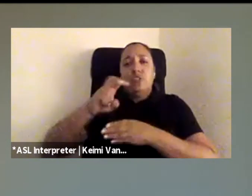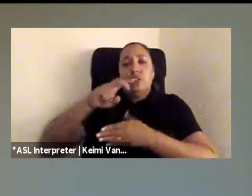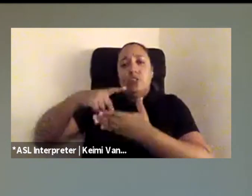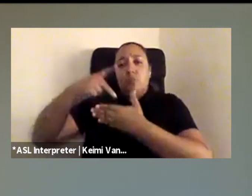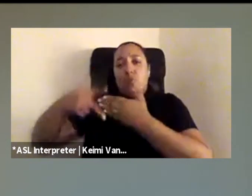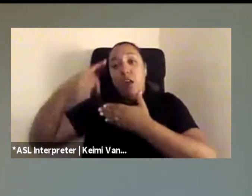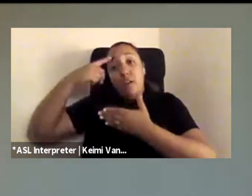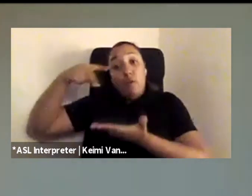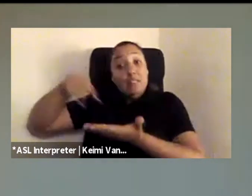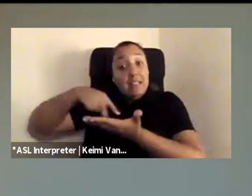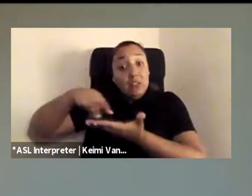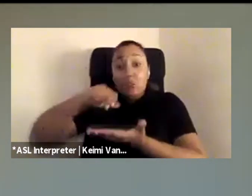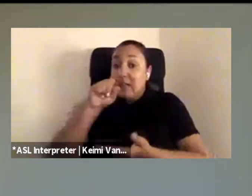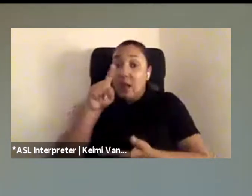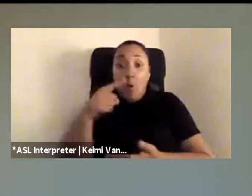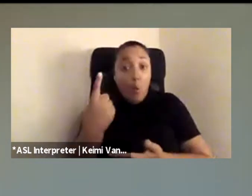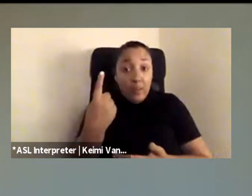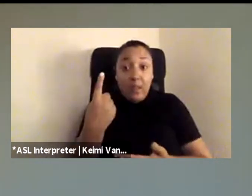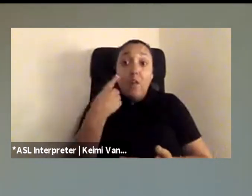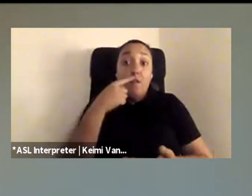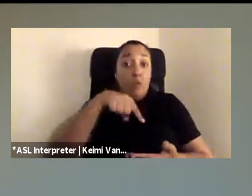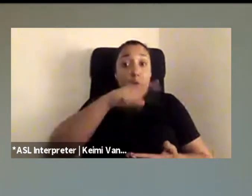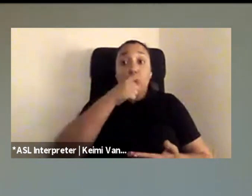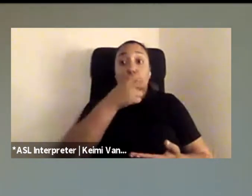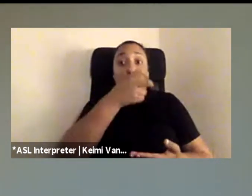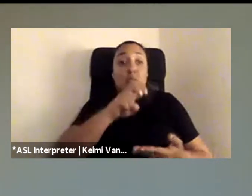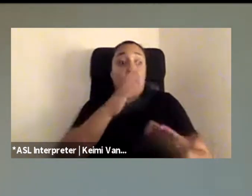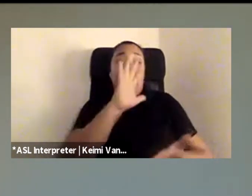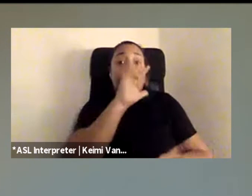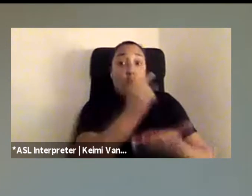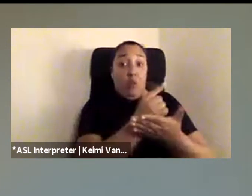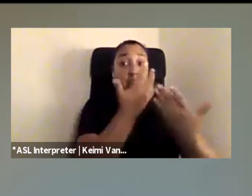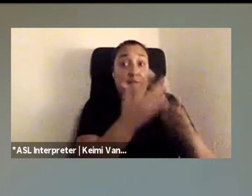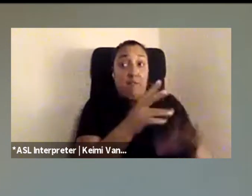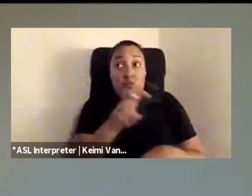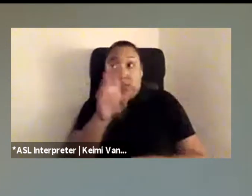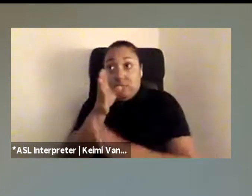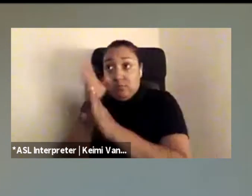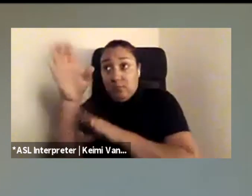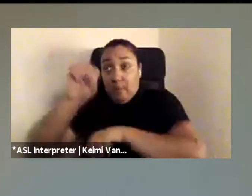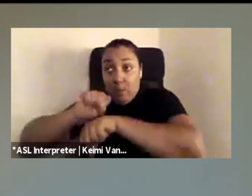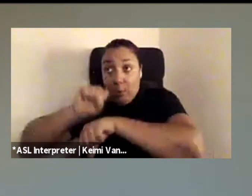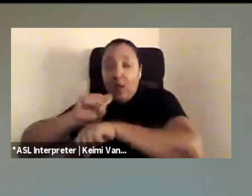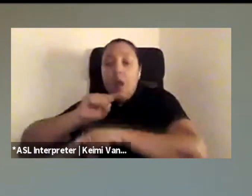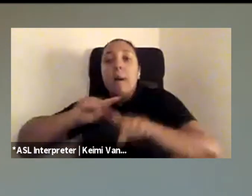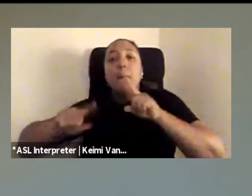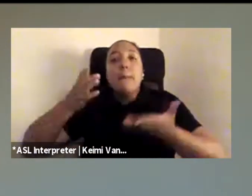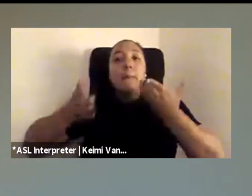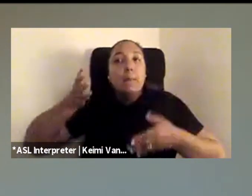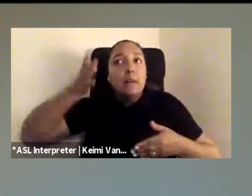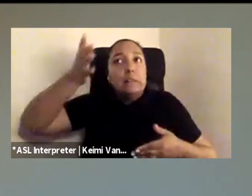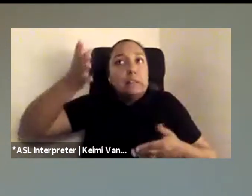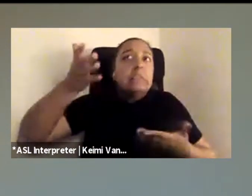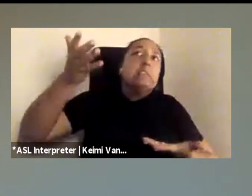that are transitioning out of dance, but also that know or think that they might at one point transition out of